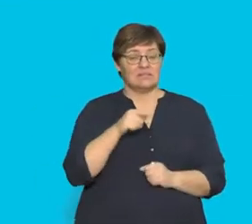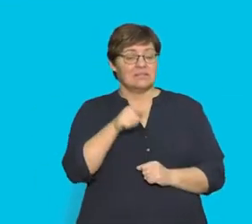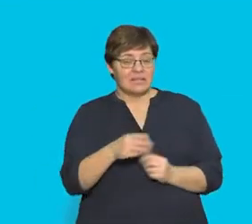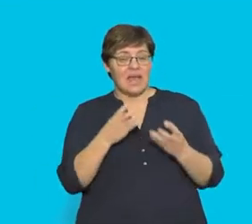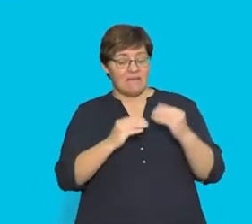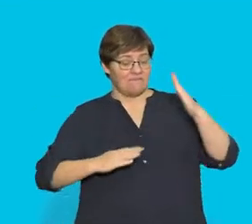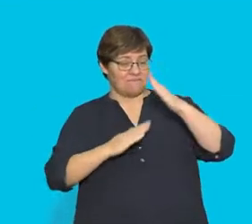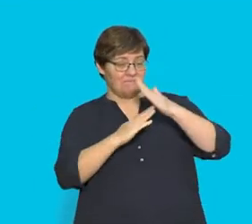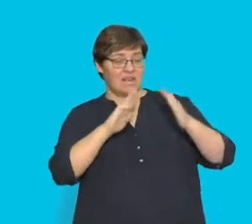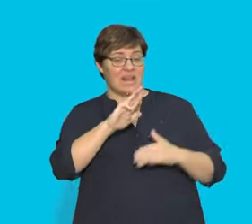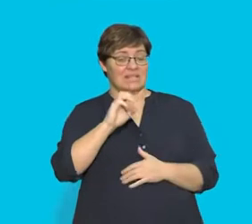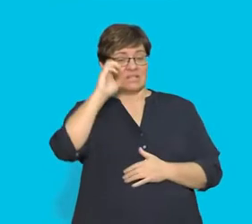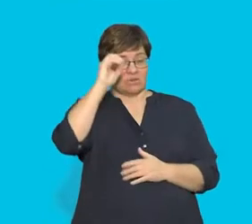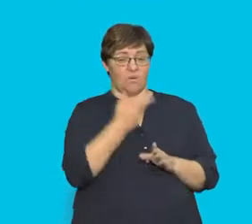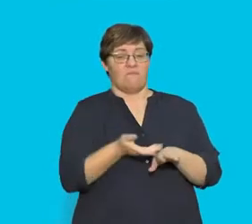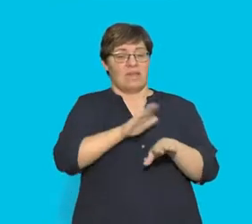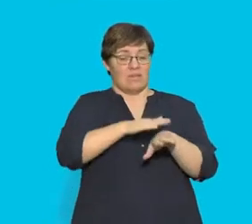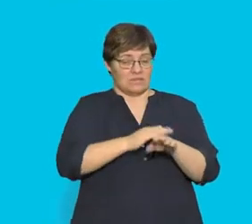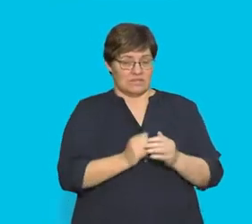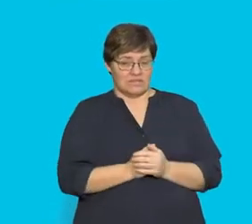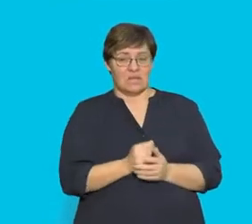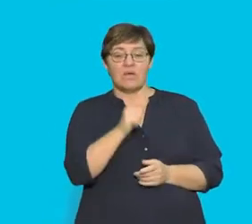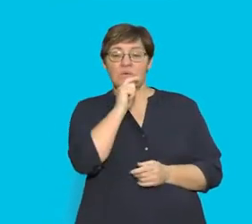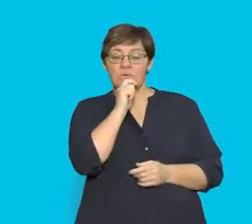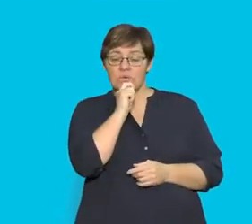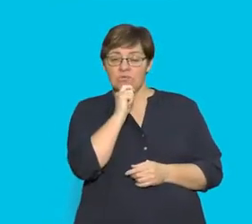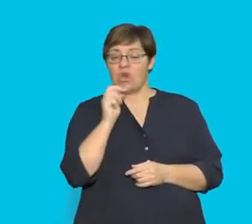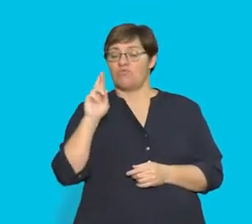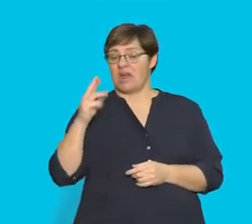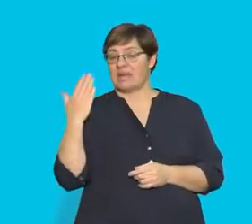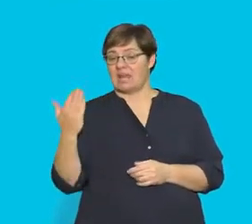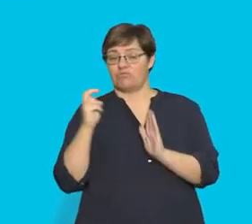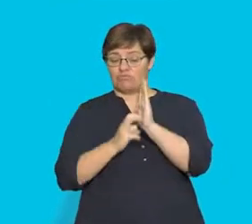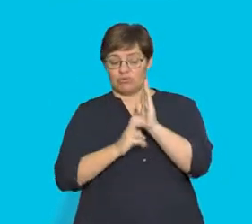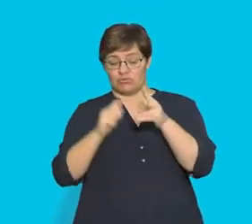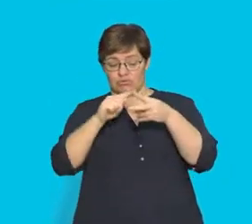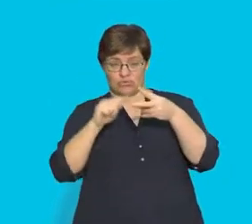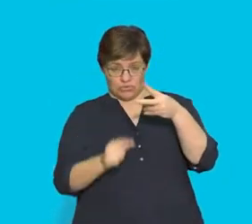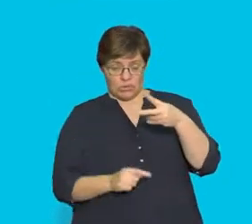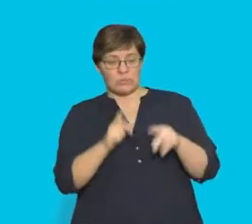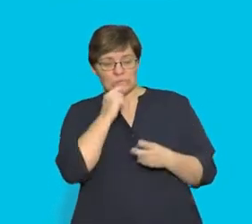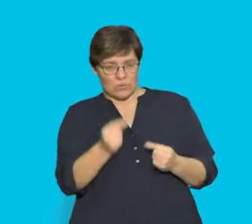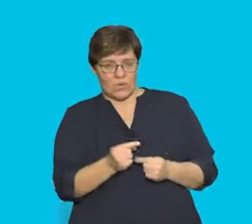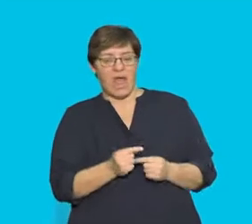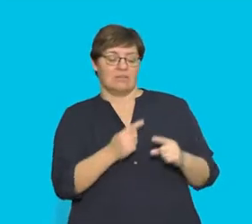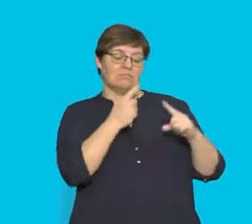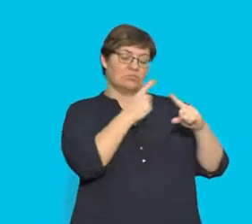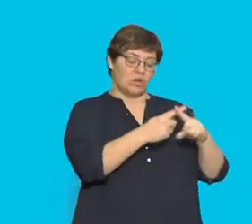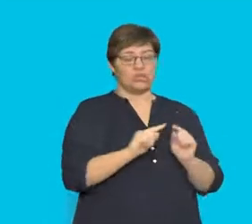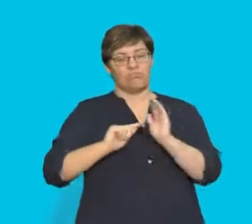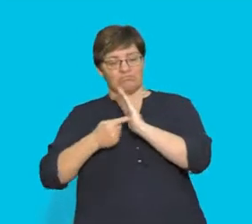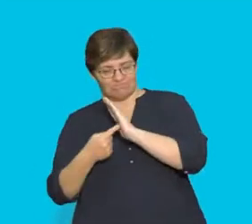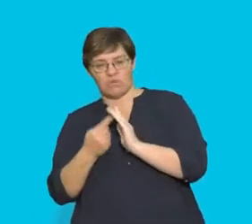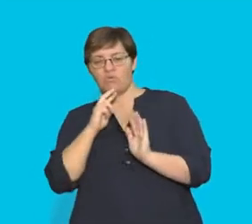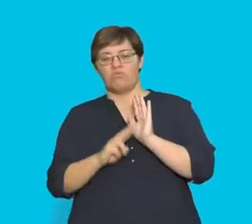magnetic field is perpendicular to the direction of the current. We use the right-hand rules to do that, and we use dots and